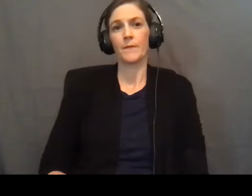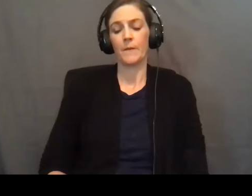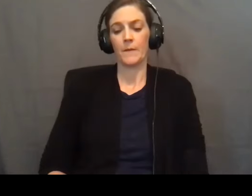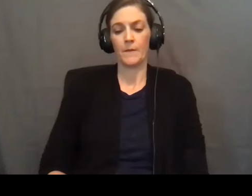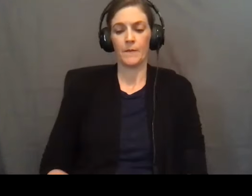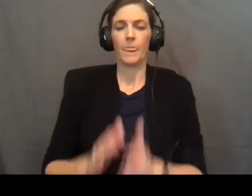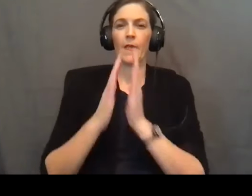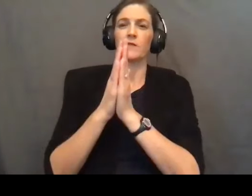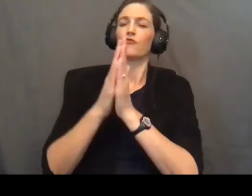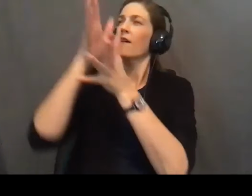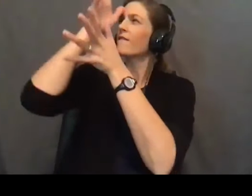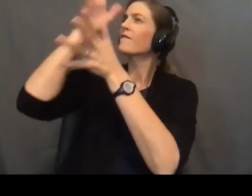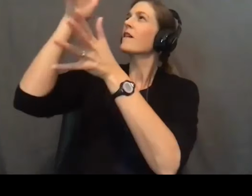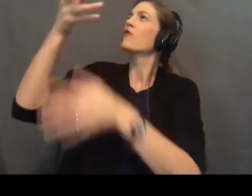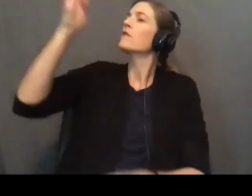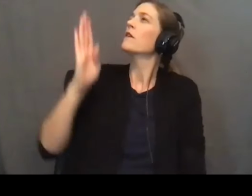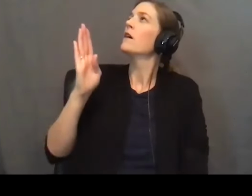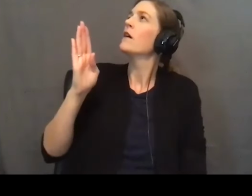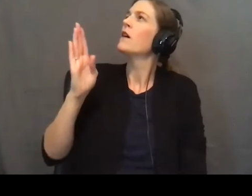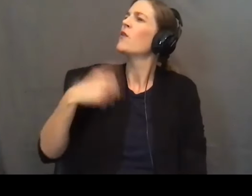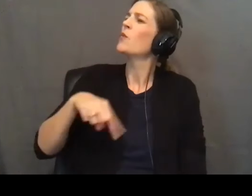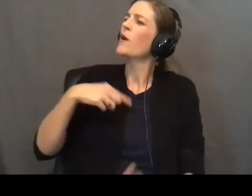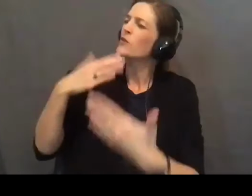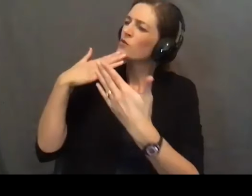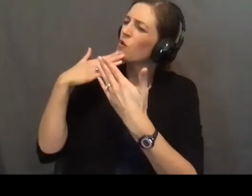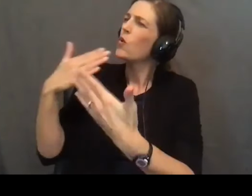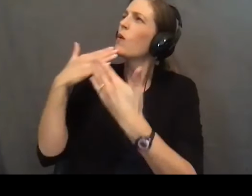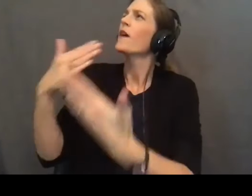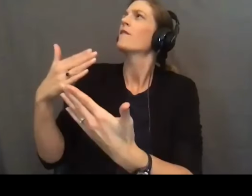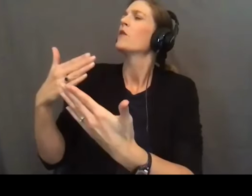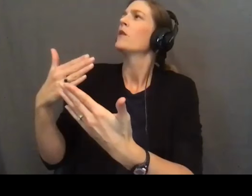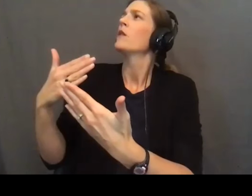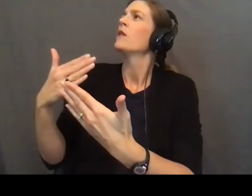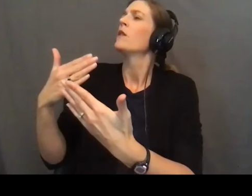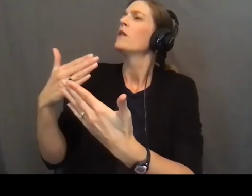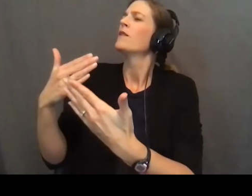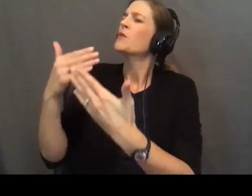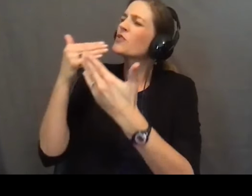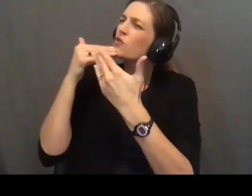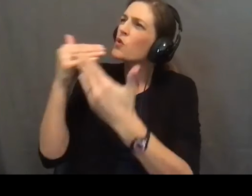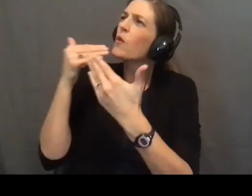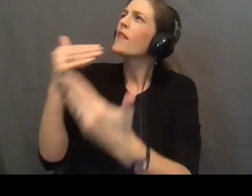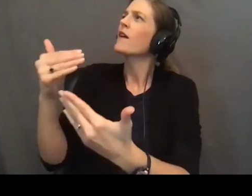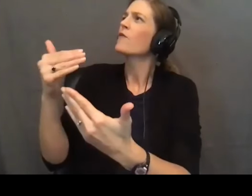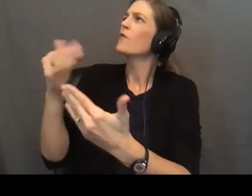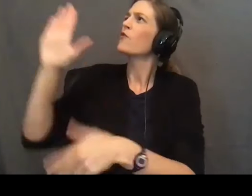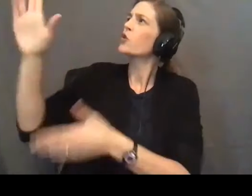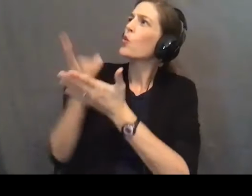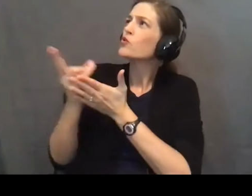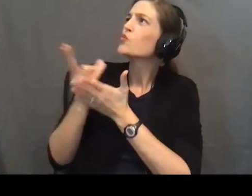Let's pray Father God We are so thankful We're so thankful For this truth